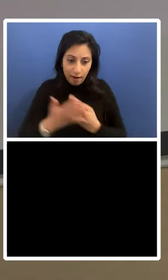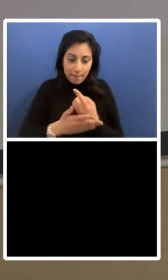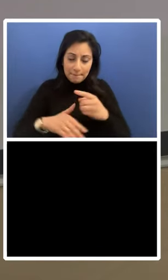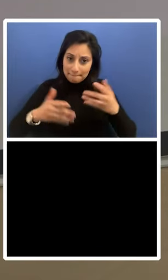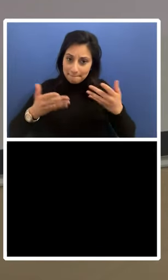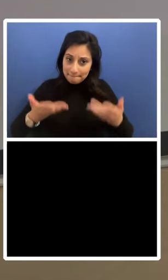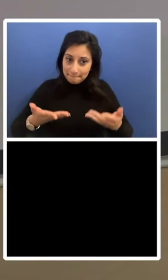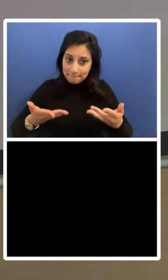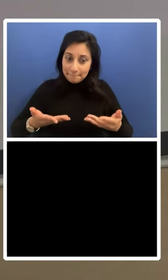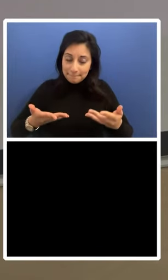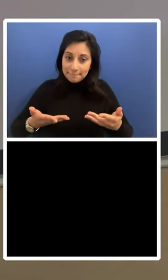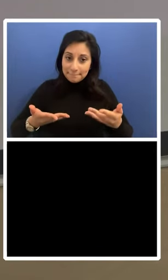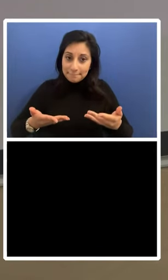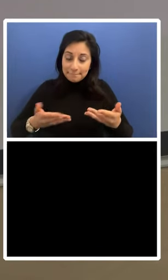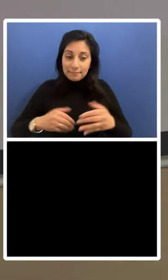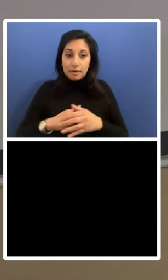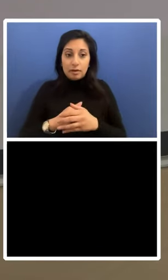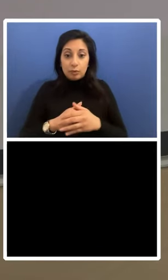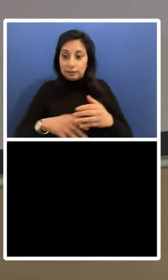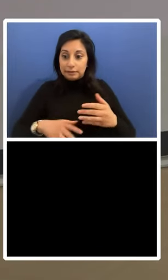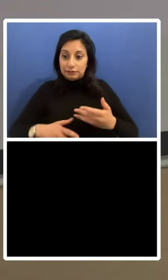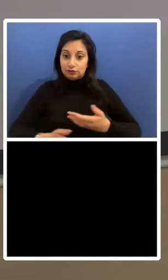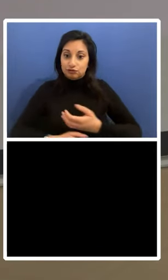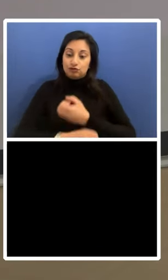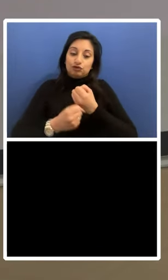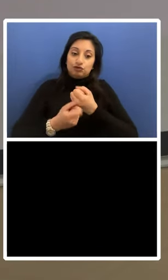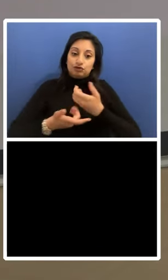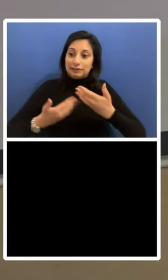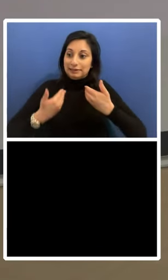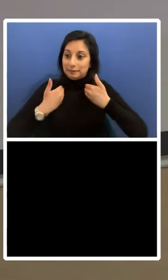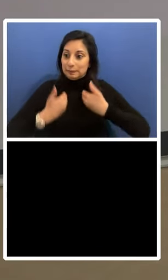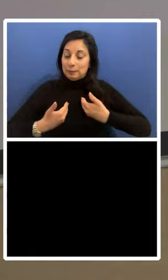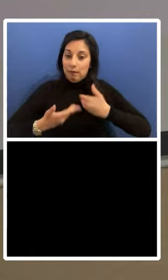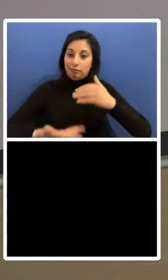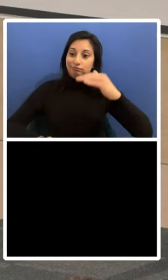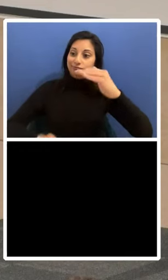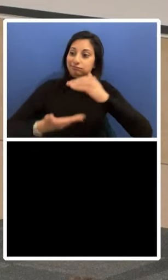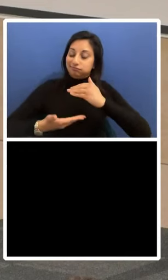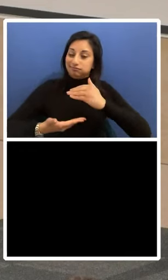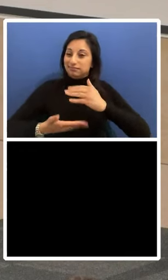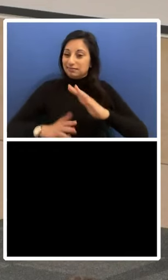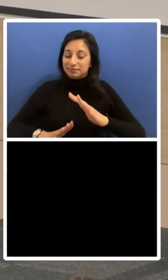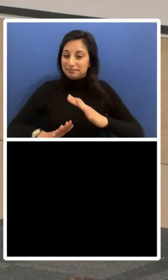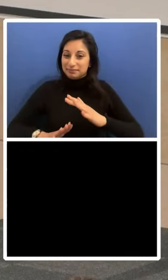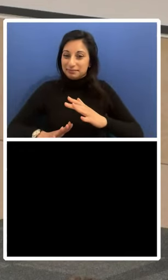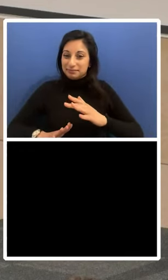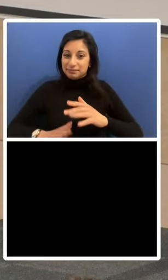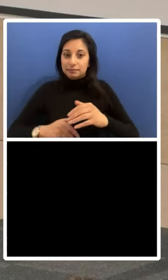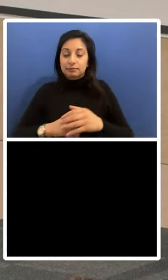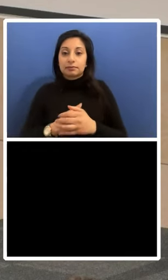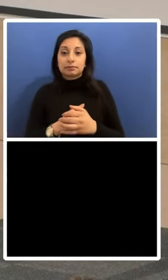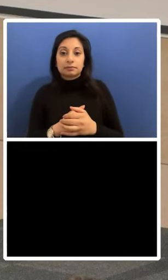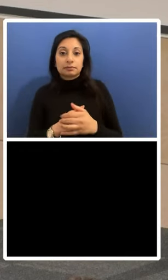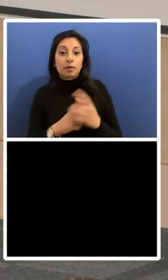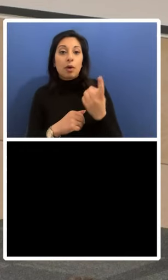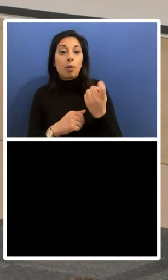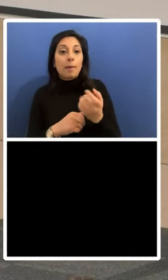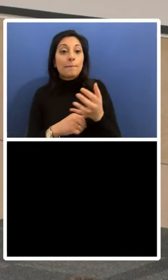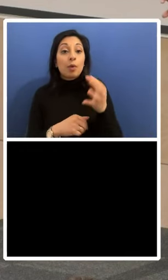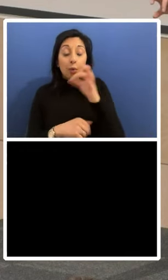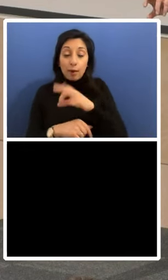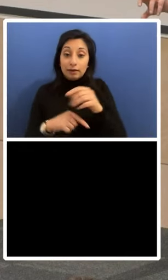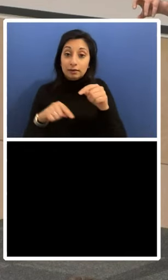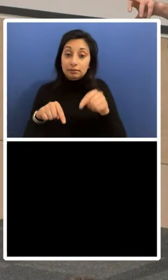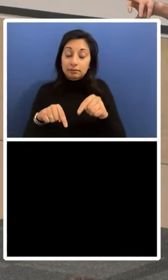extreme accumulation of wealth for a very few number of people. Okay, one more question before we go online. Towards the